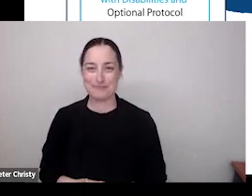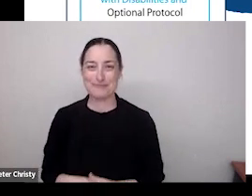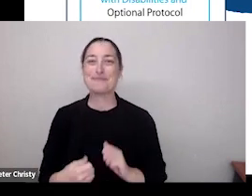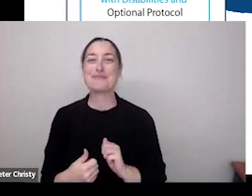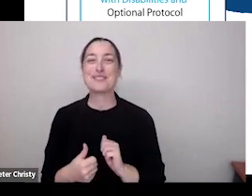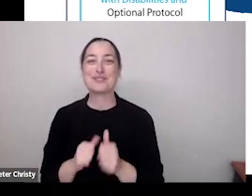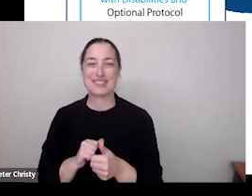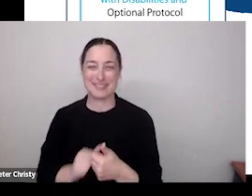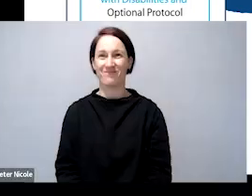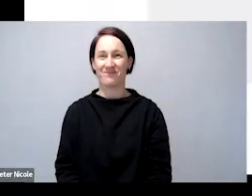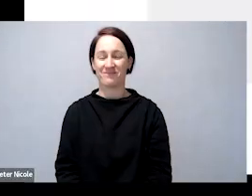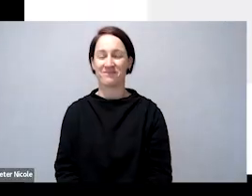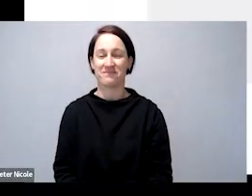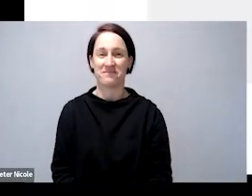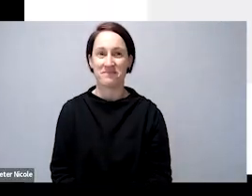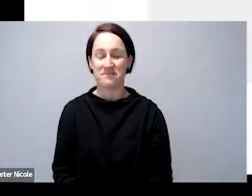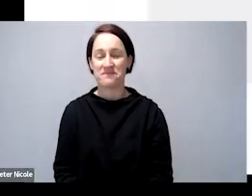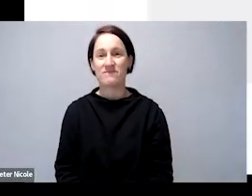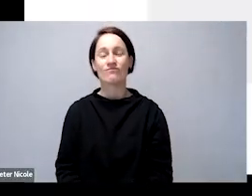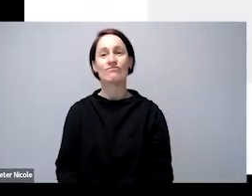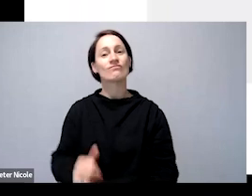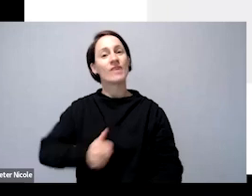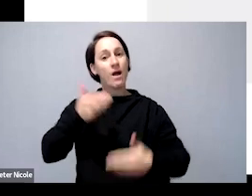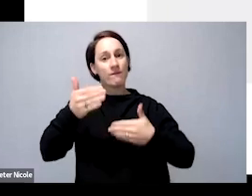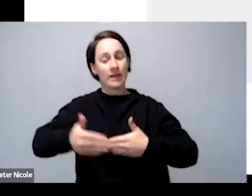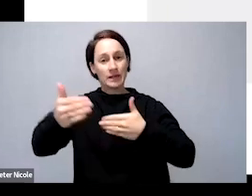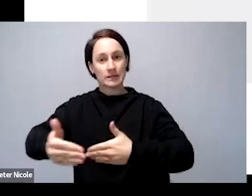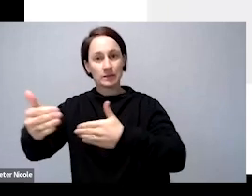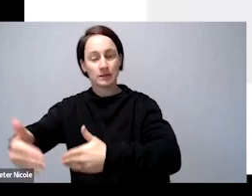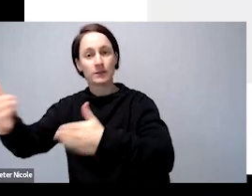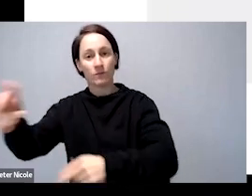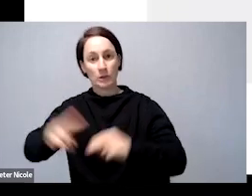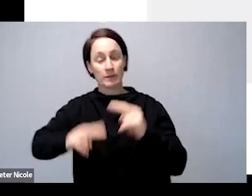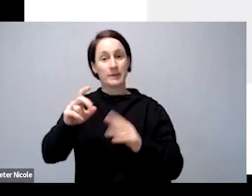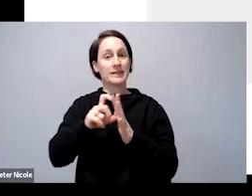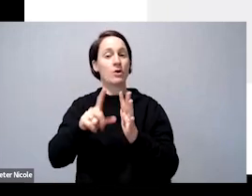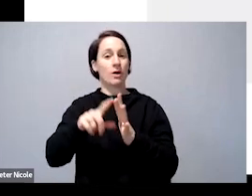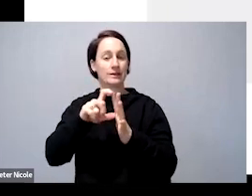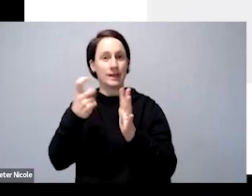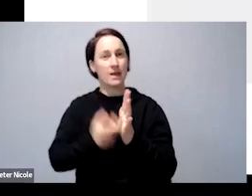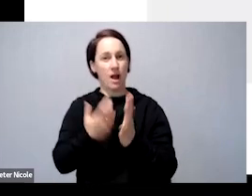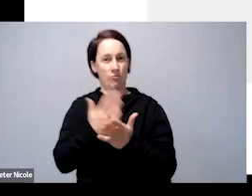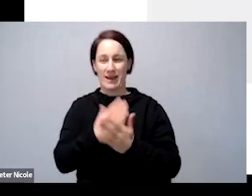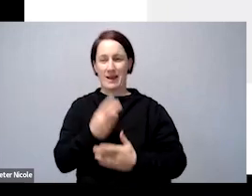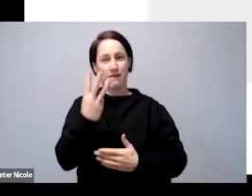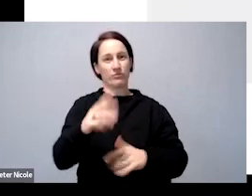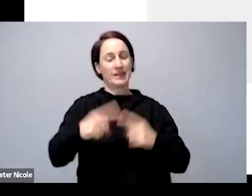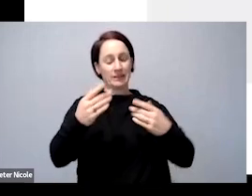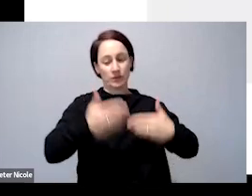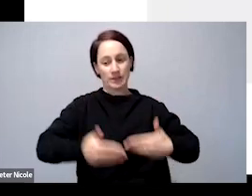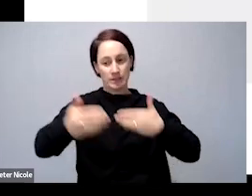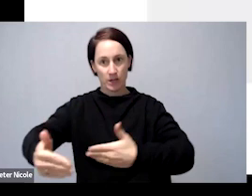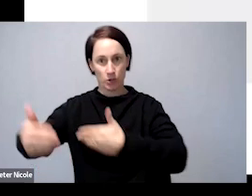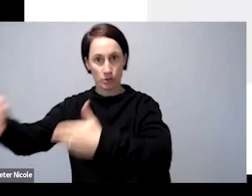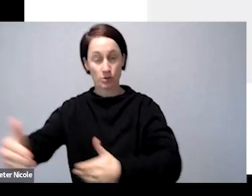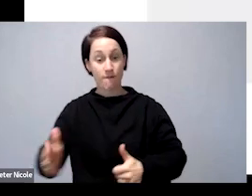please. Our phases for the development of DIDRR are best broken down, I think, into these three stages. The first was